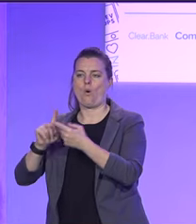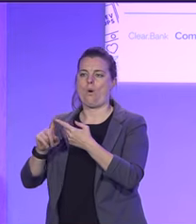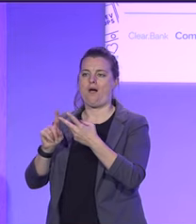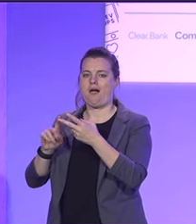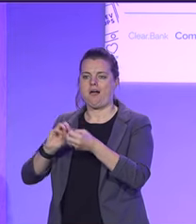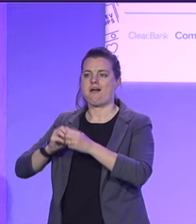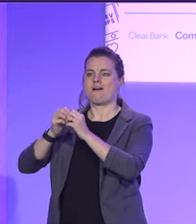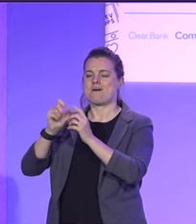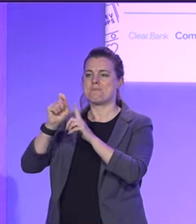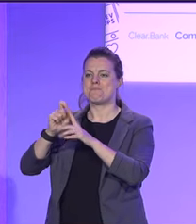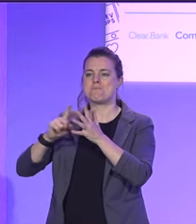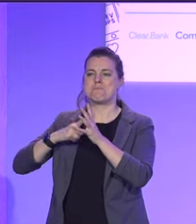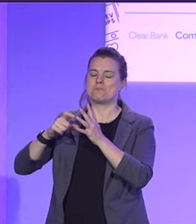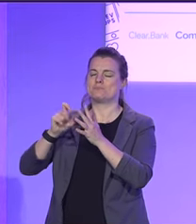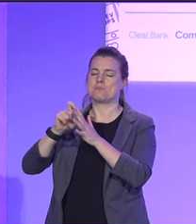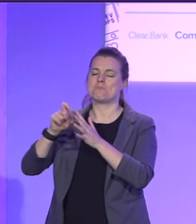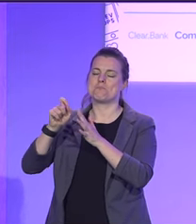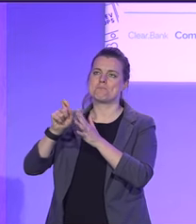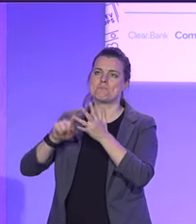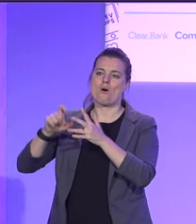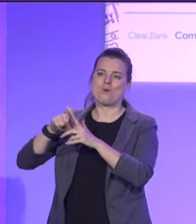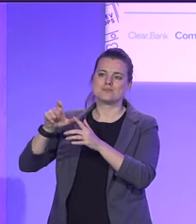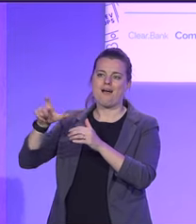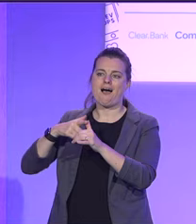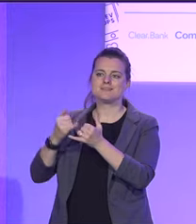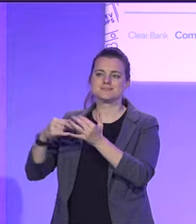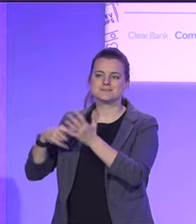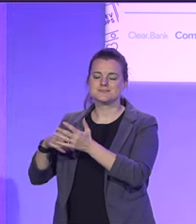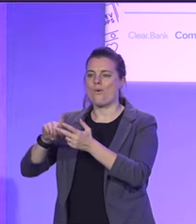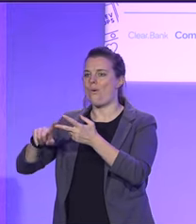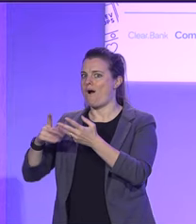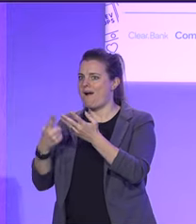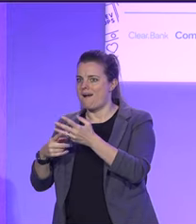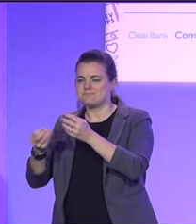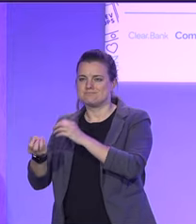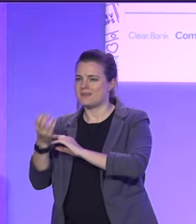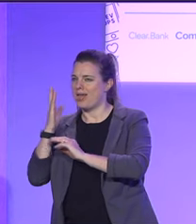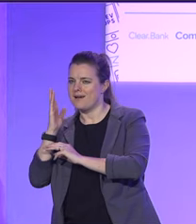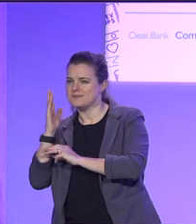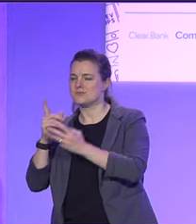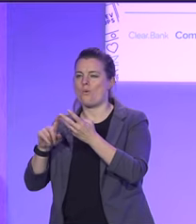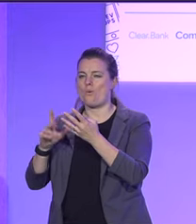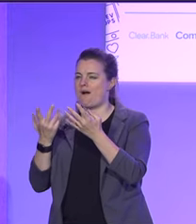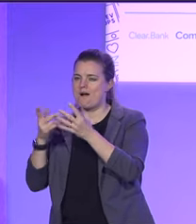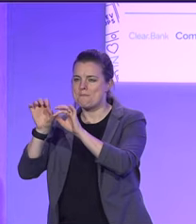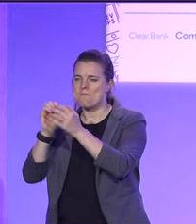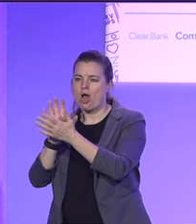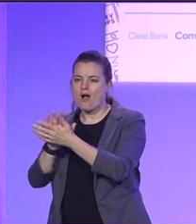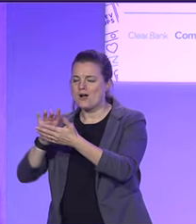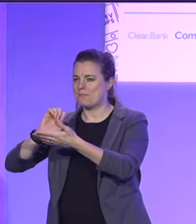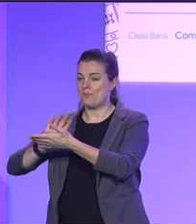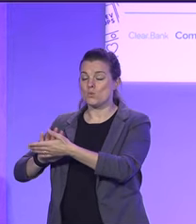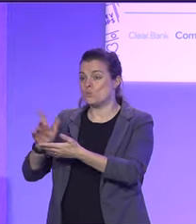whatever it may be. But you've done most of the work anyway. You do not need to reinvent the wheel and find something new and shiny to talk about. Take